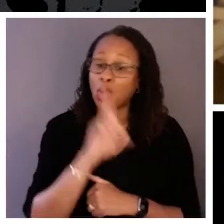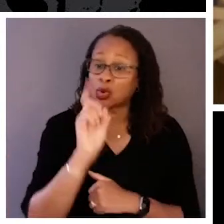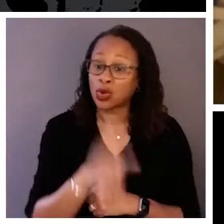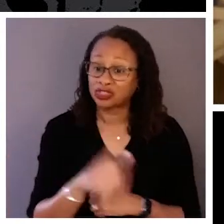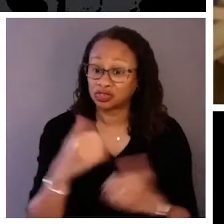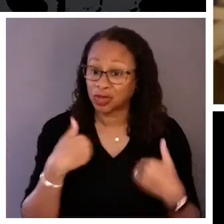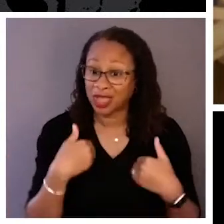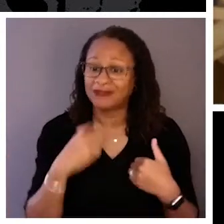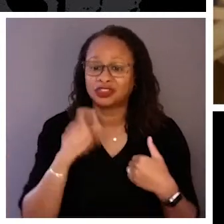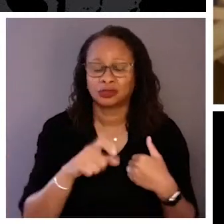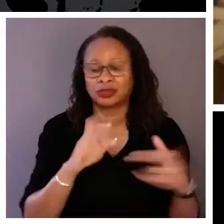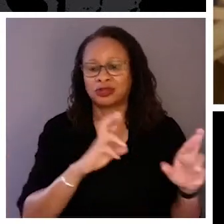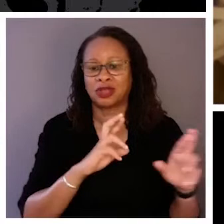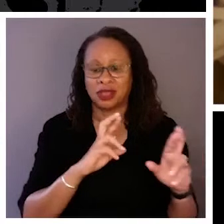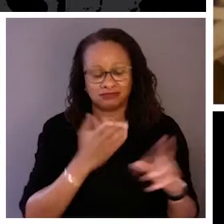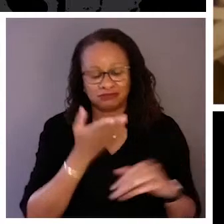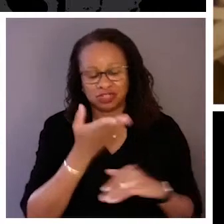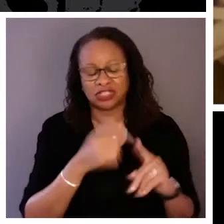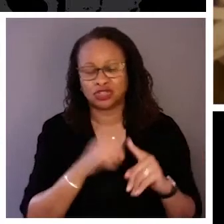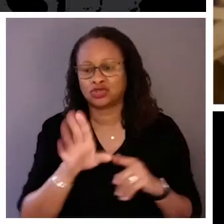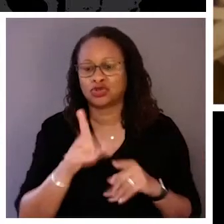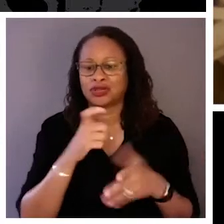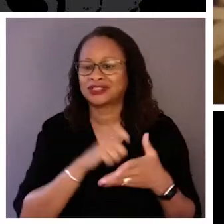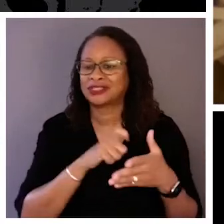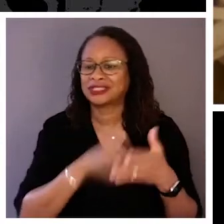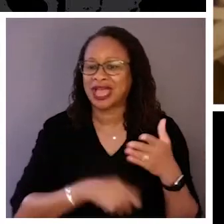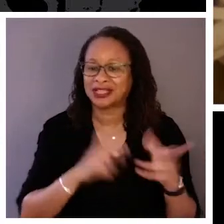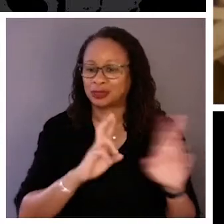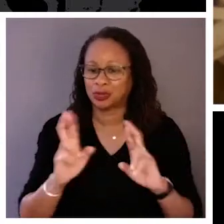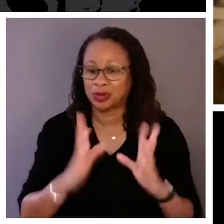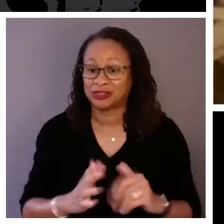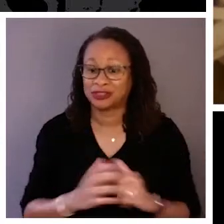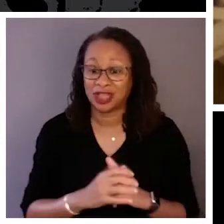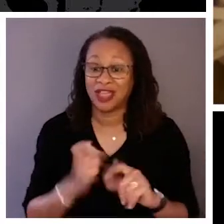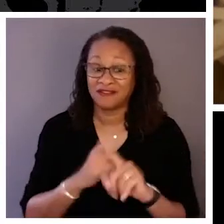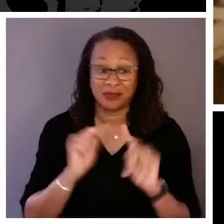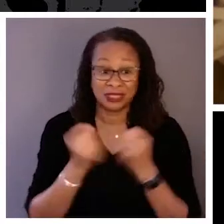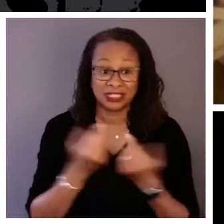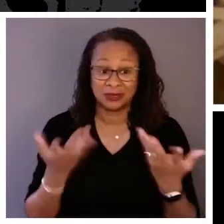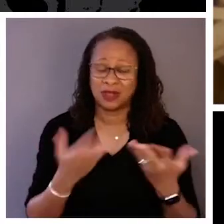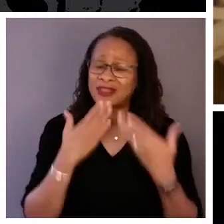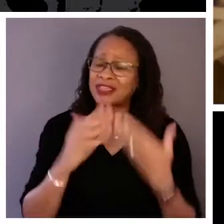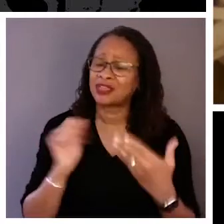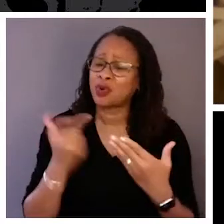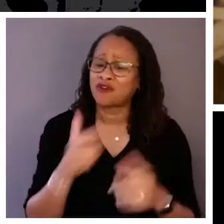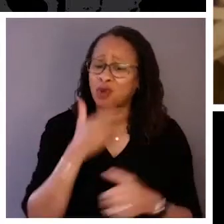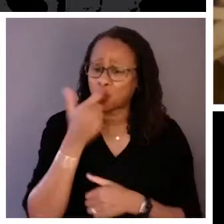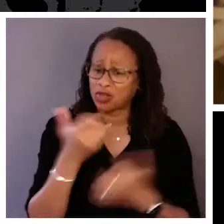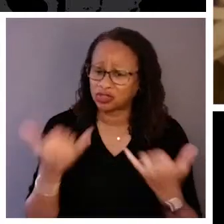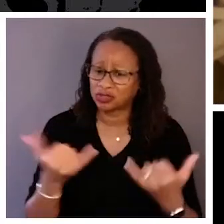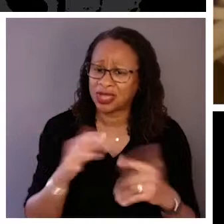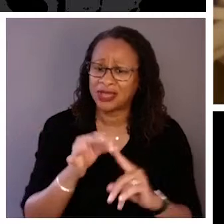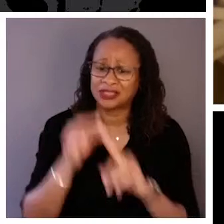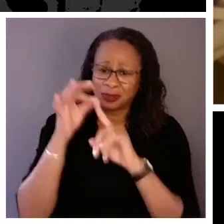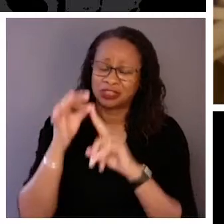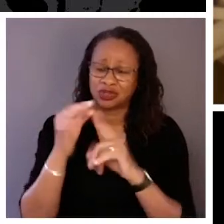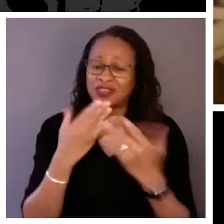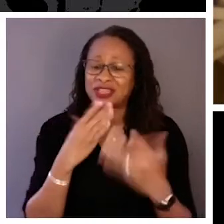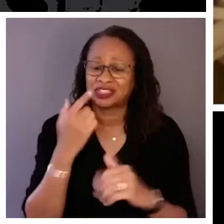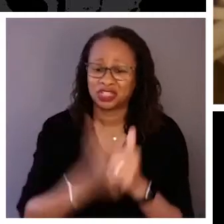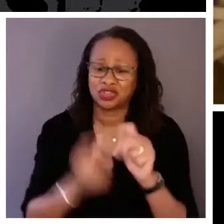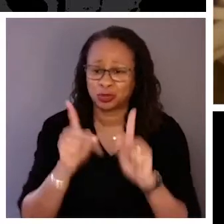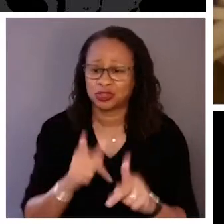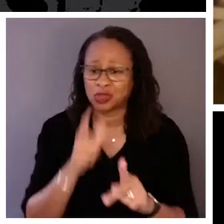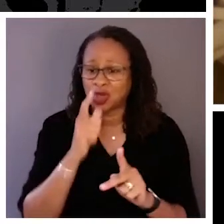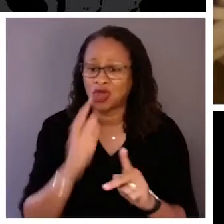tax preparer. On behalf of the team here at SAG-AFTRA, we just want to thank all of you for watching today, and special thanks to each of you who have been tuning